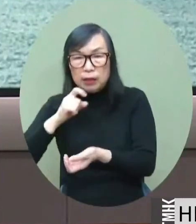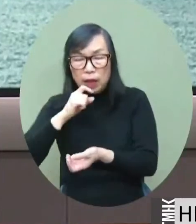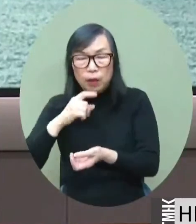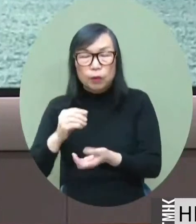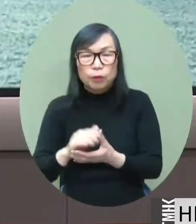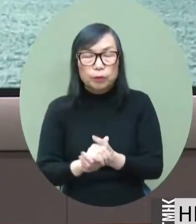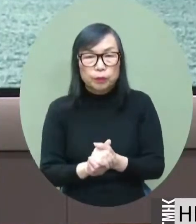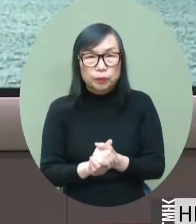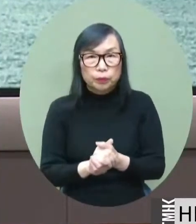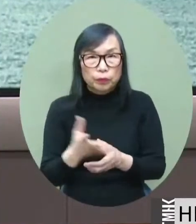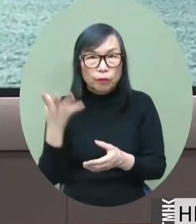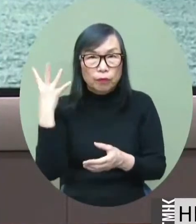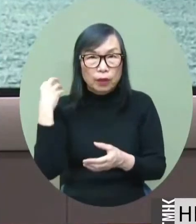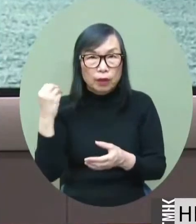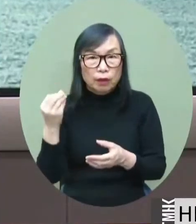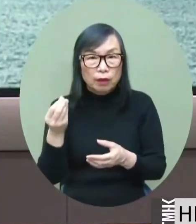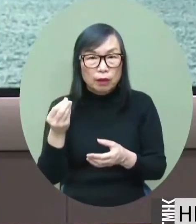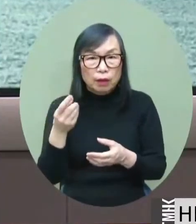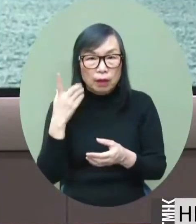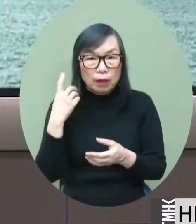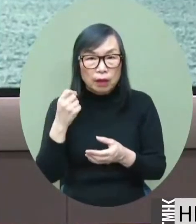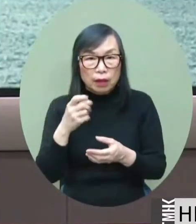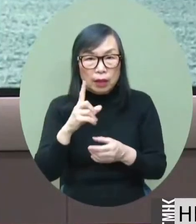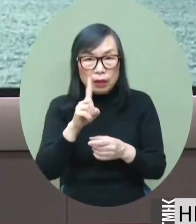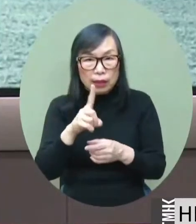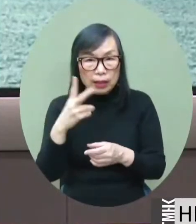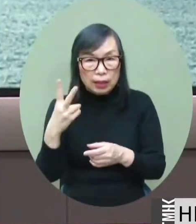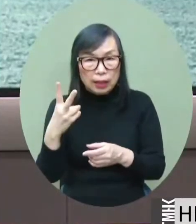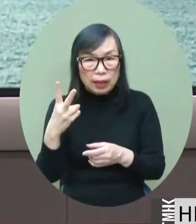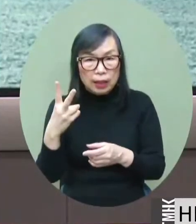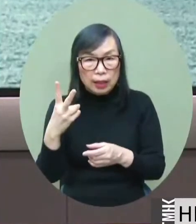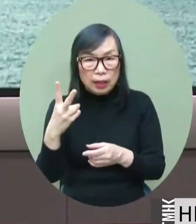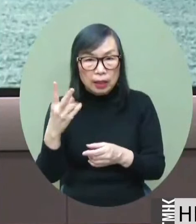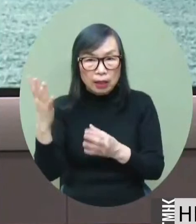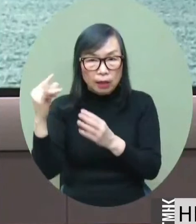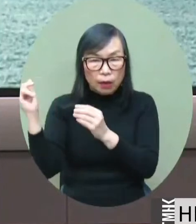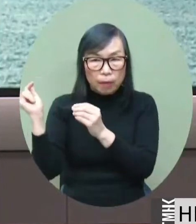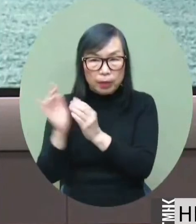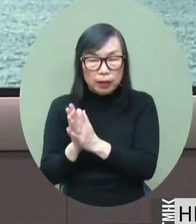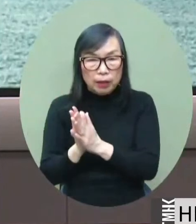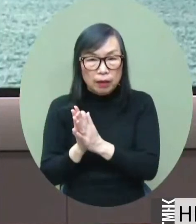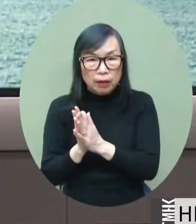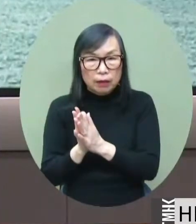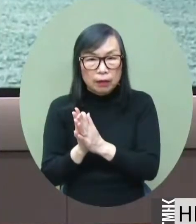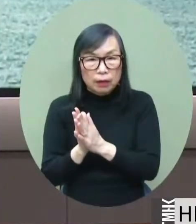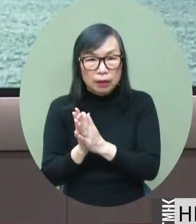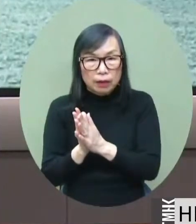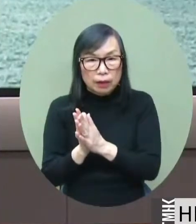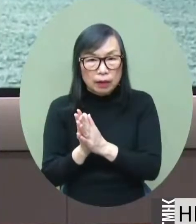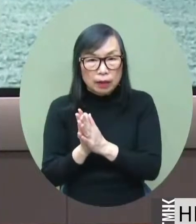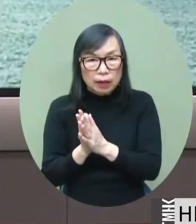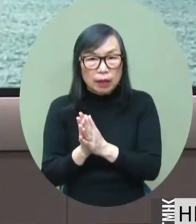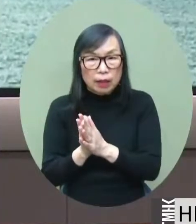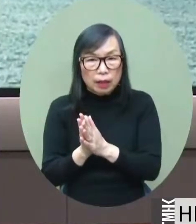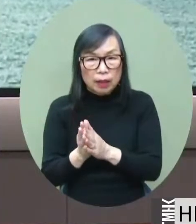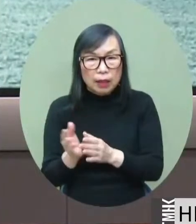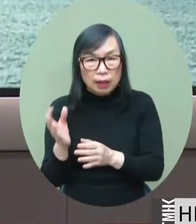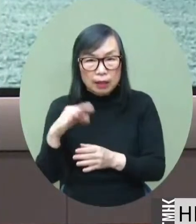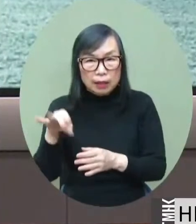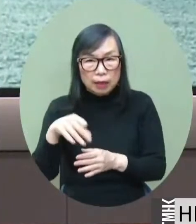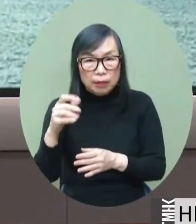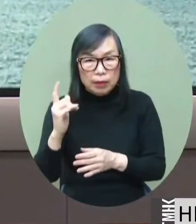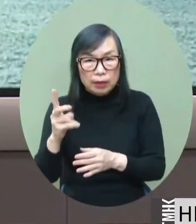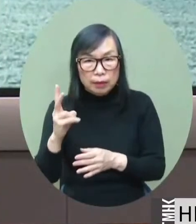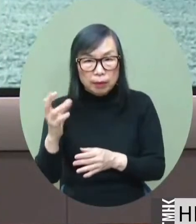430,965 cases through RAT. In yesterday's cases, 12 were imported. The remaining